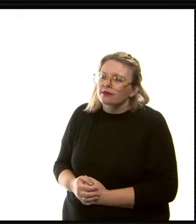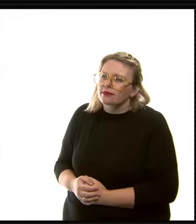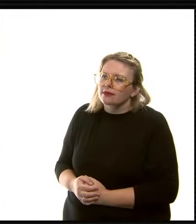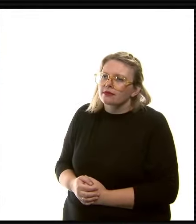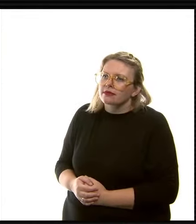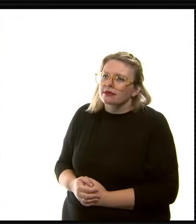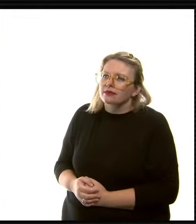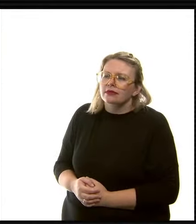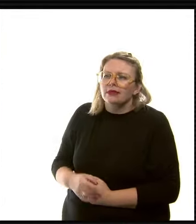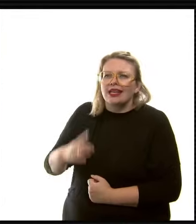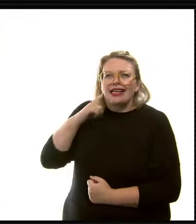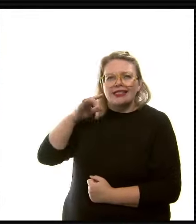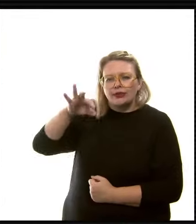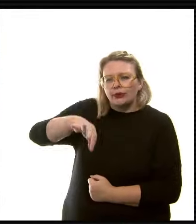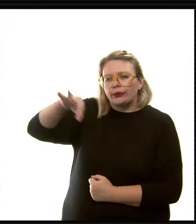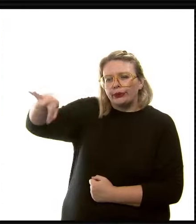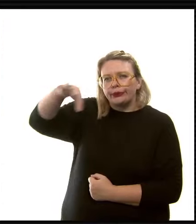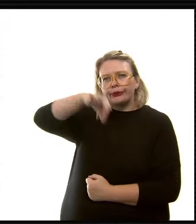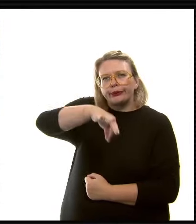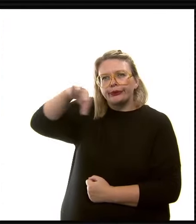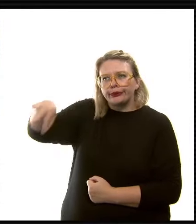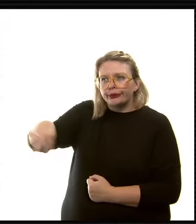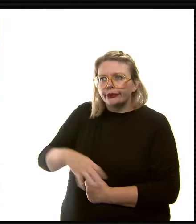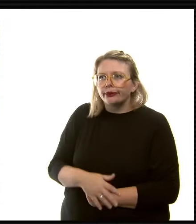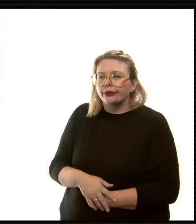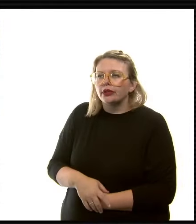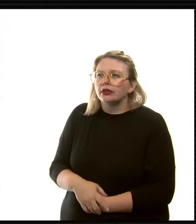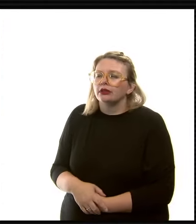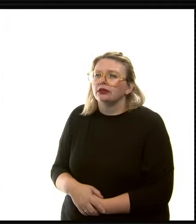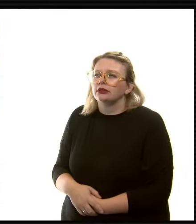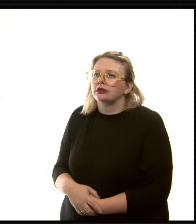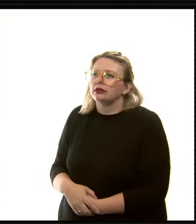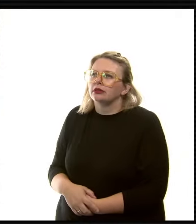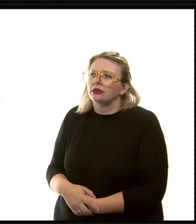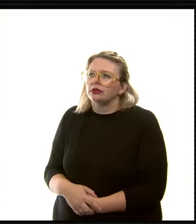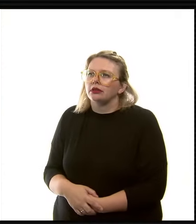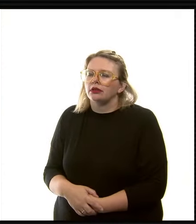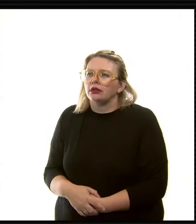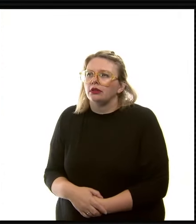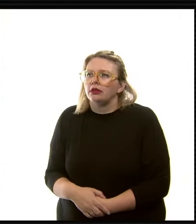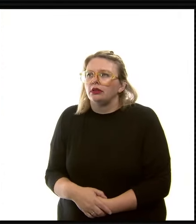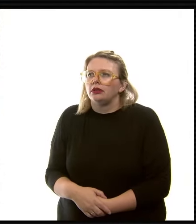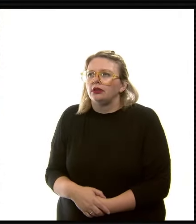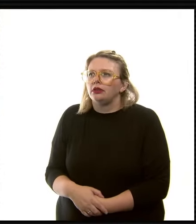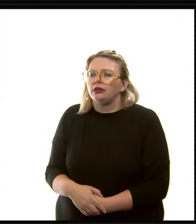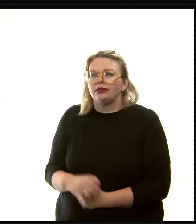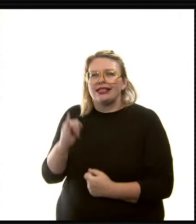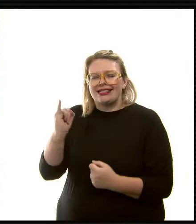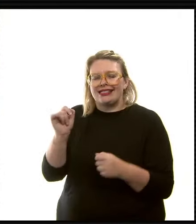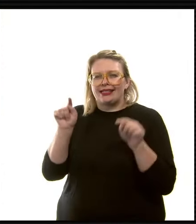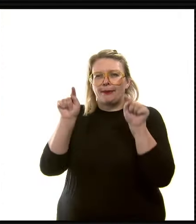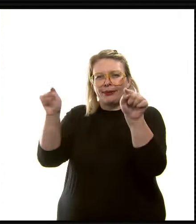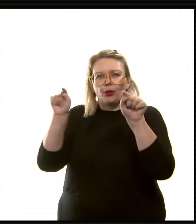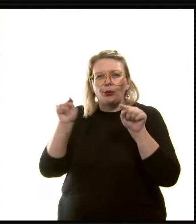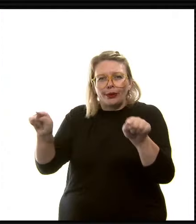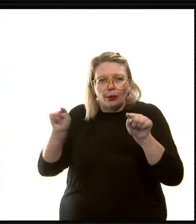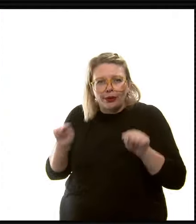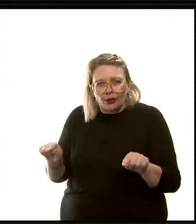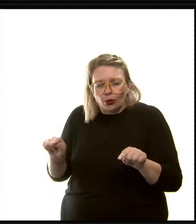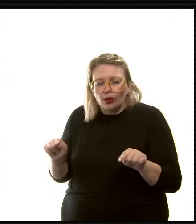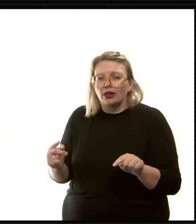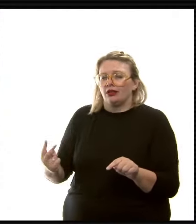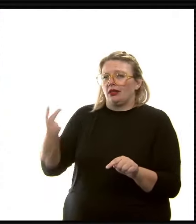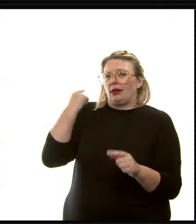move the model around. Yeah. Disappears as soon as you let go of it. There are 6 ball turret laser cannons, 4 in the front, 2 in the